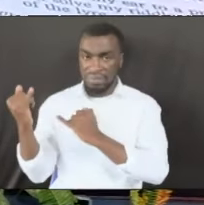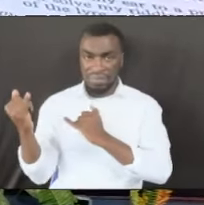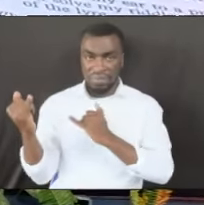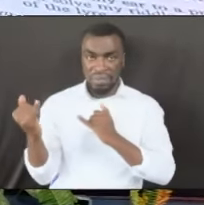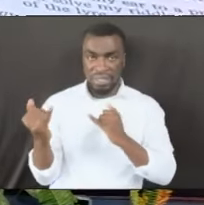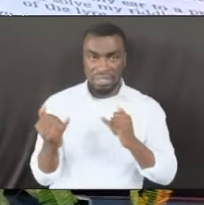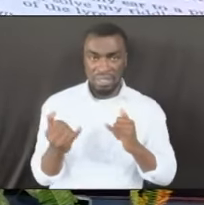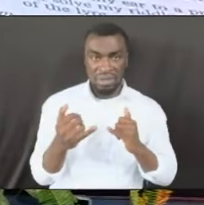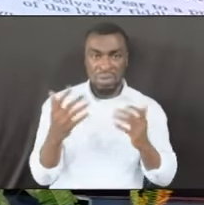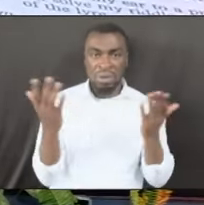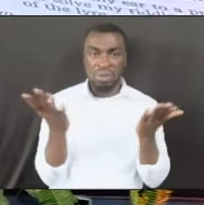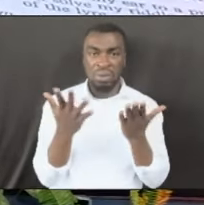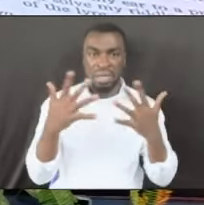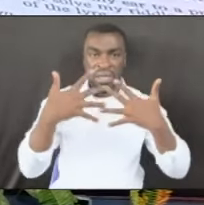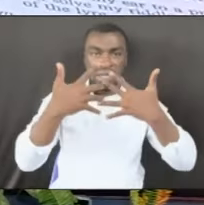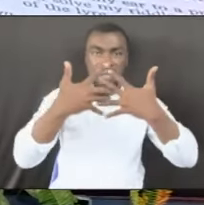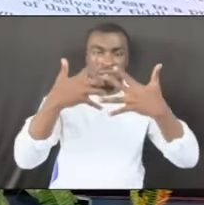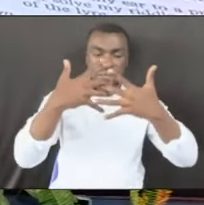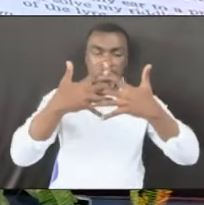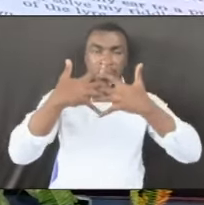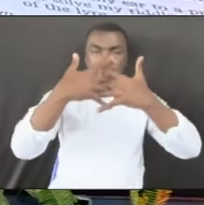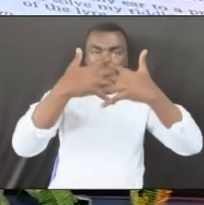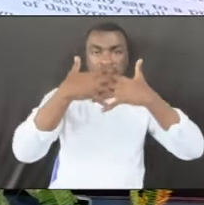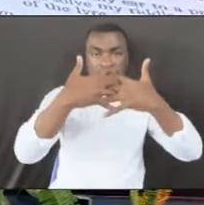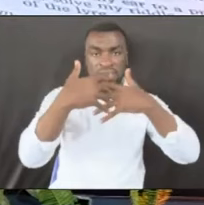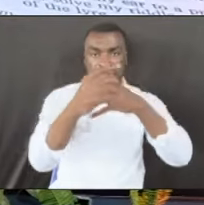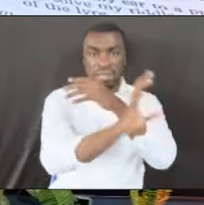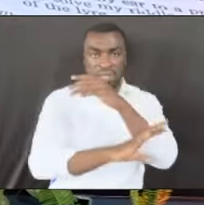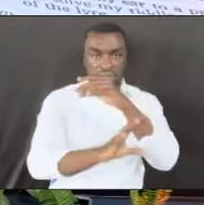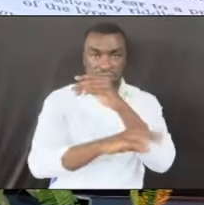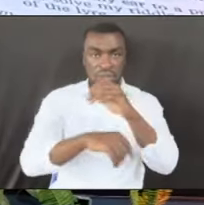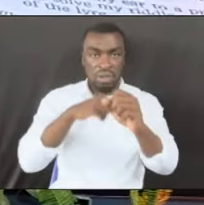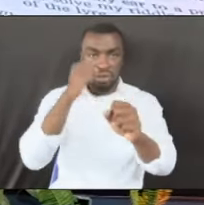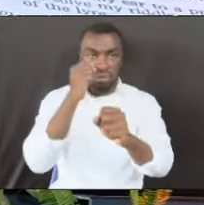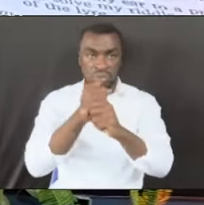United States to conduct a week of prayer.